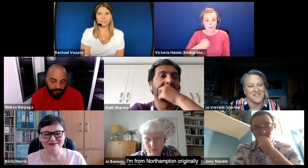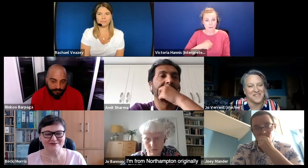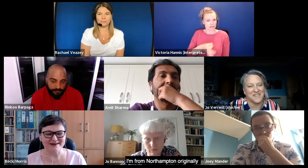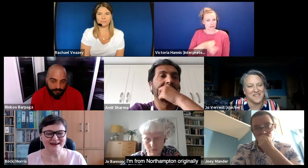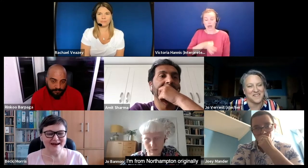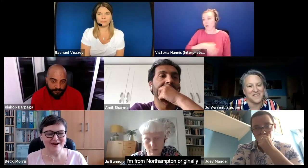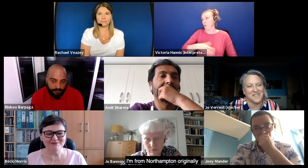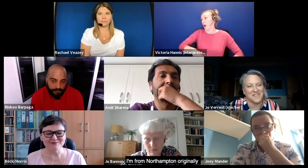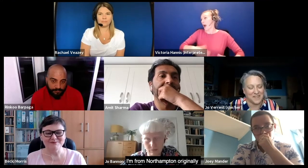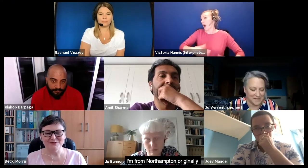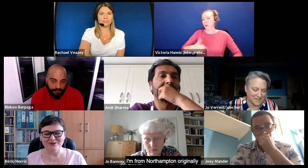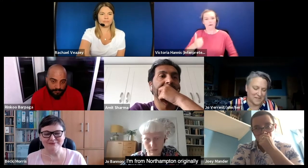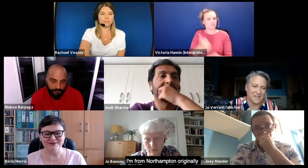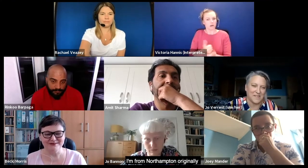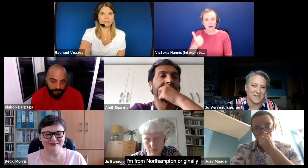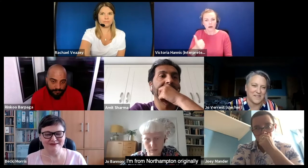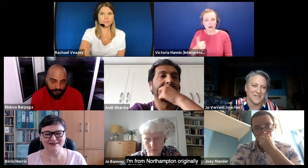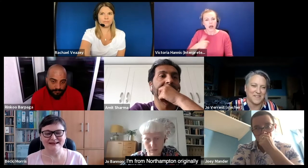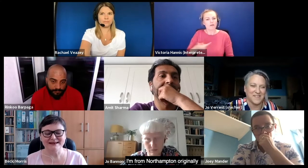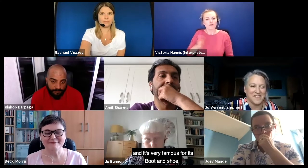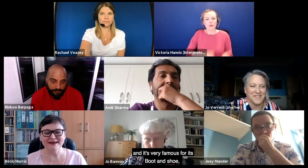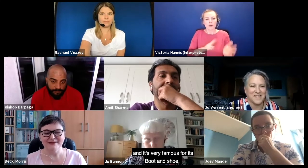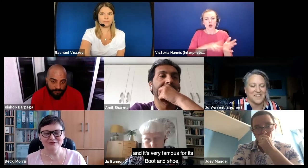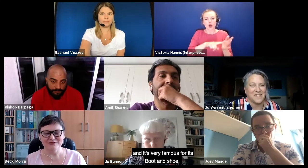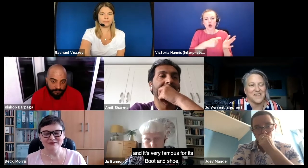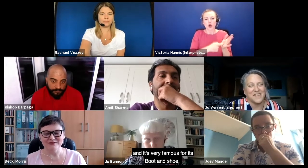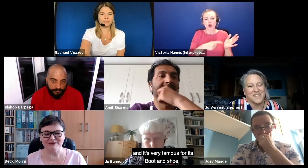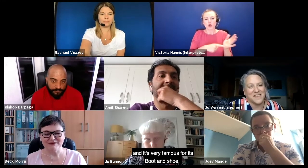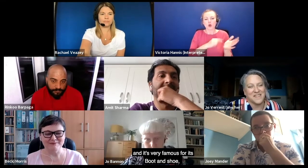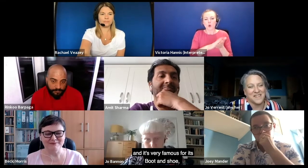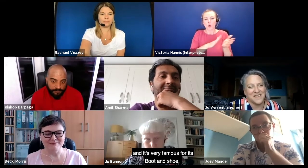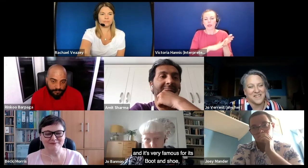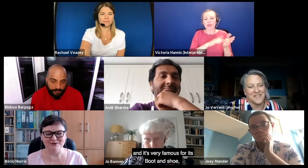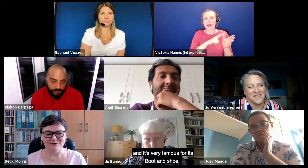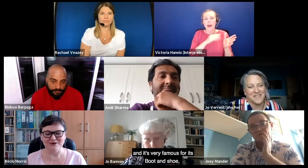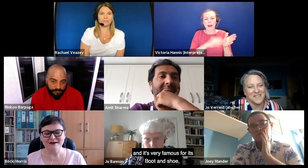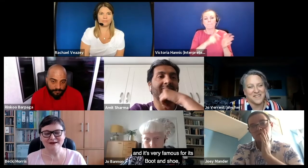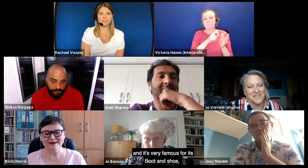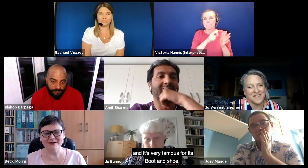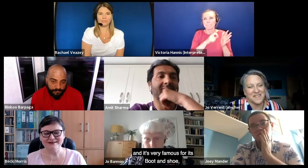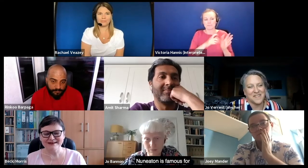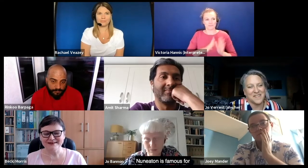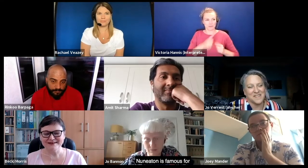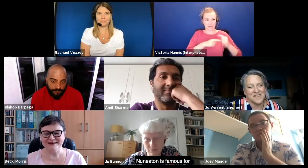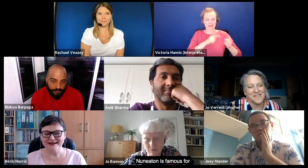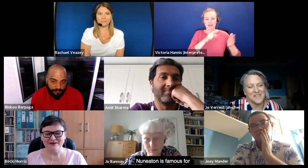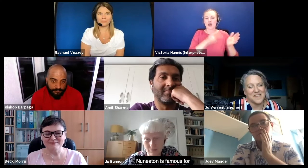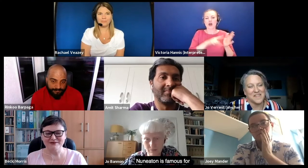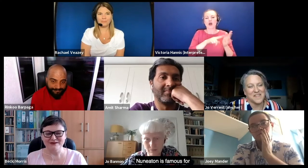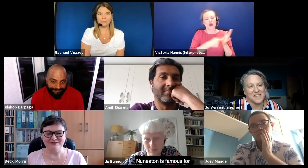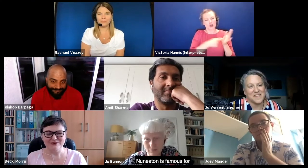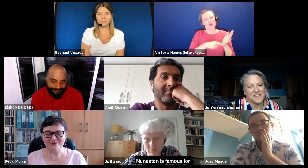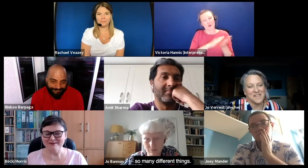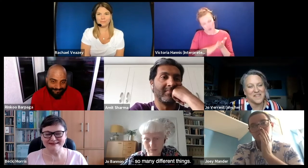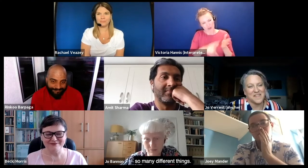incredible history. I'm from Northampton originally, and Northampton's very famous for its boot and shoe, but Nuneaton is